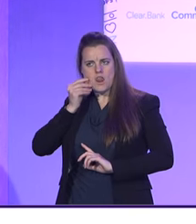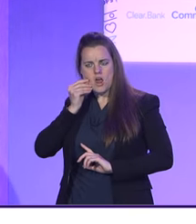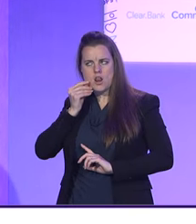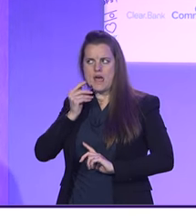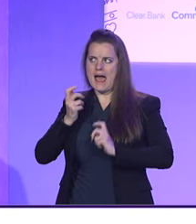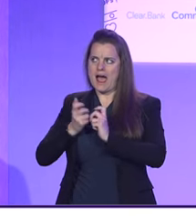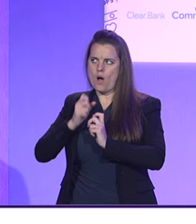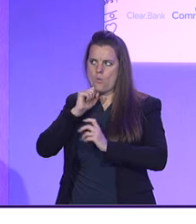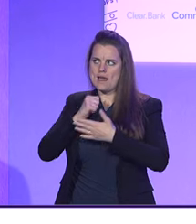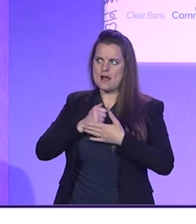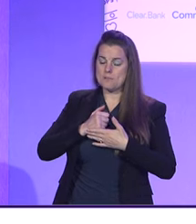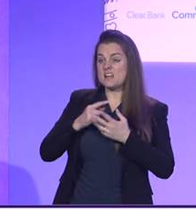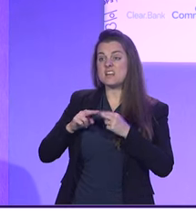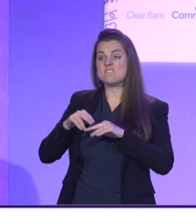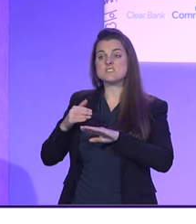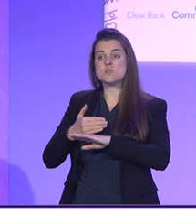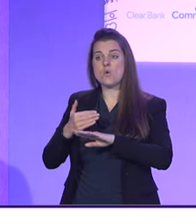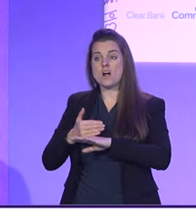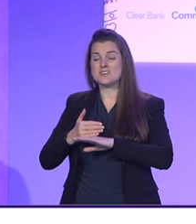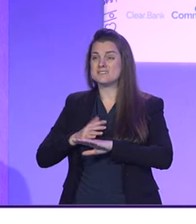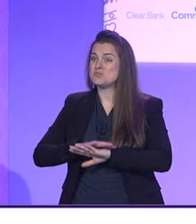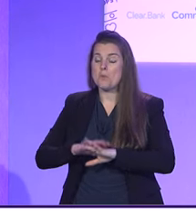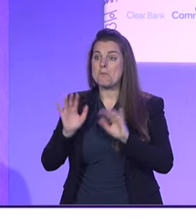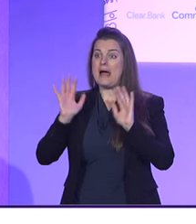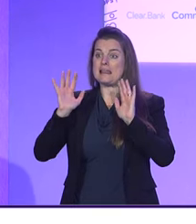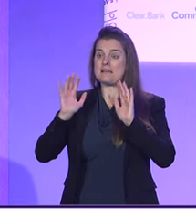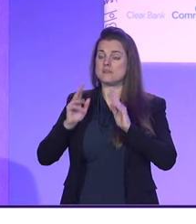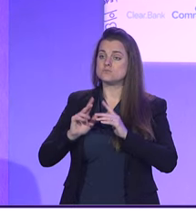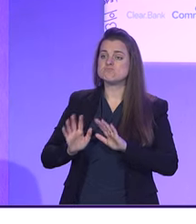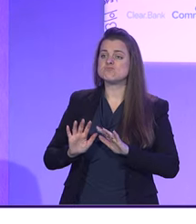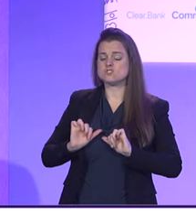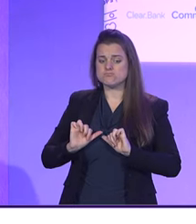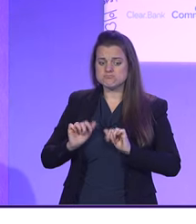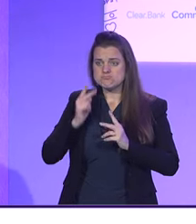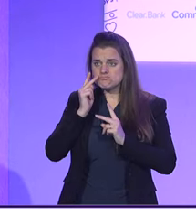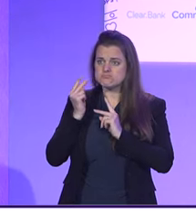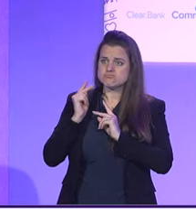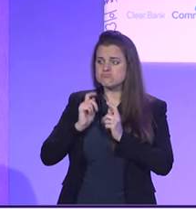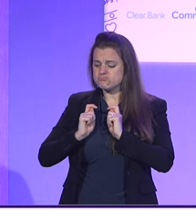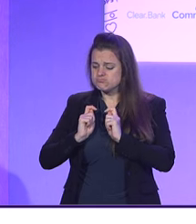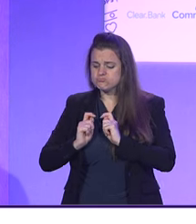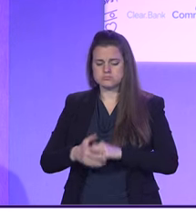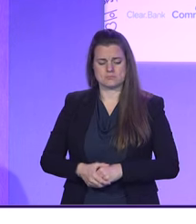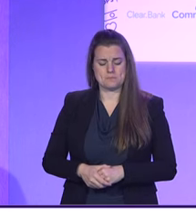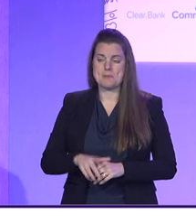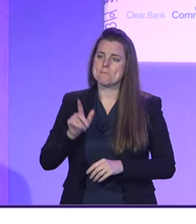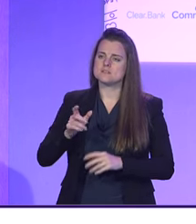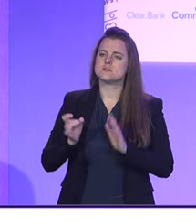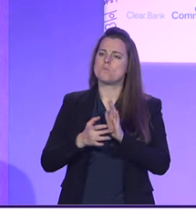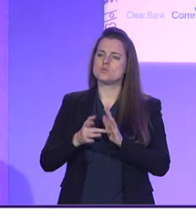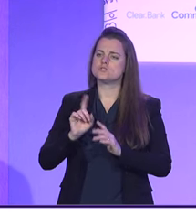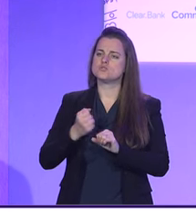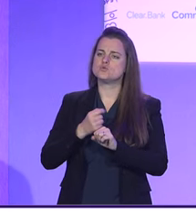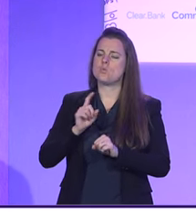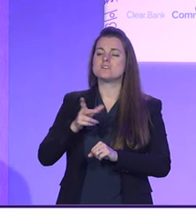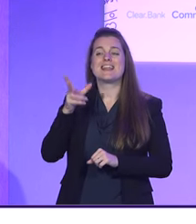panic. Just iterate. So fundamentally, there's kind of two outcomes there. Listen. Understand what you're actually trying to achieve. Understand what others are